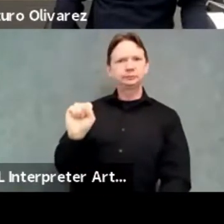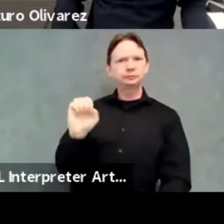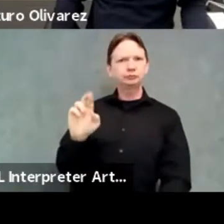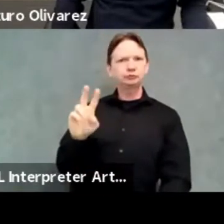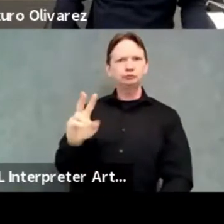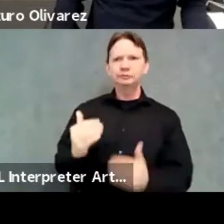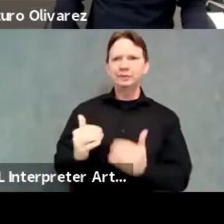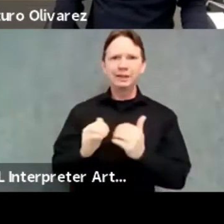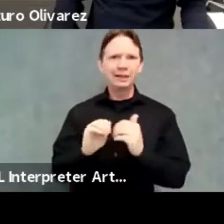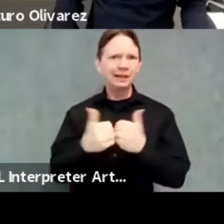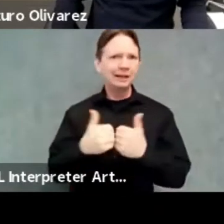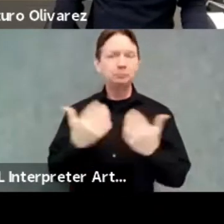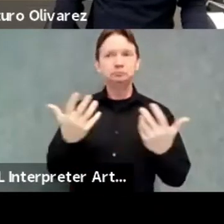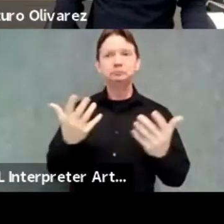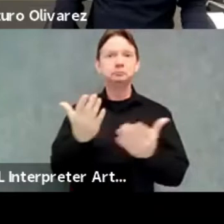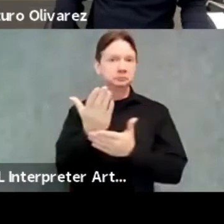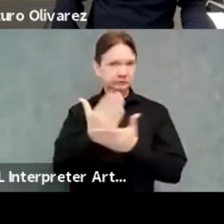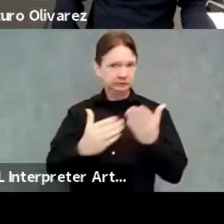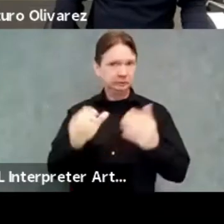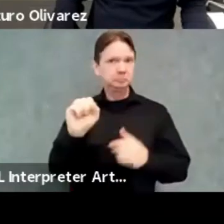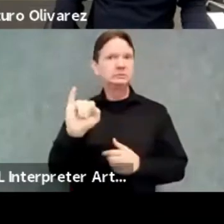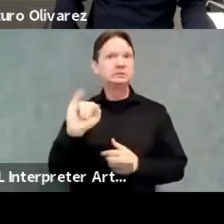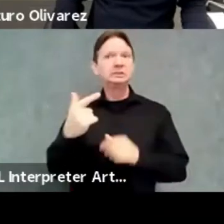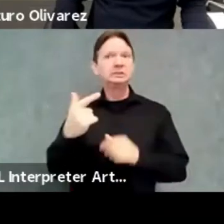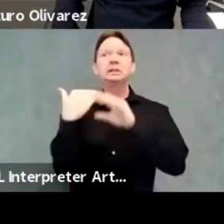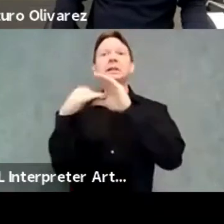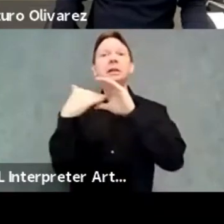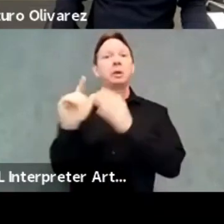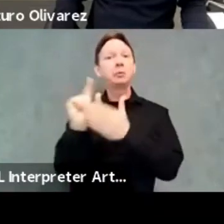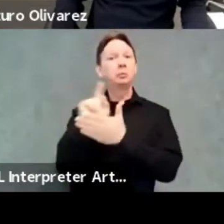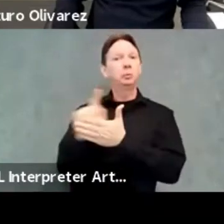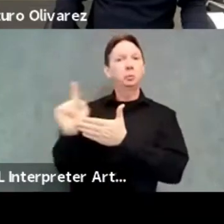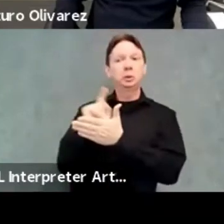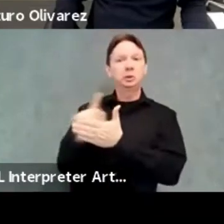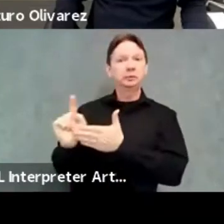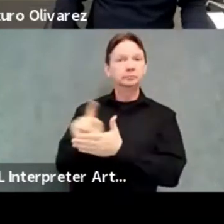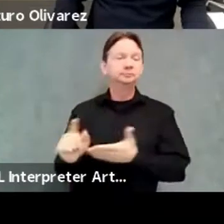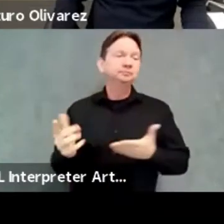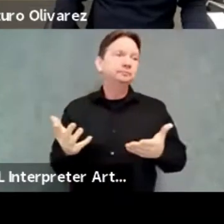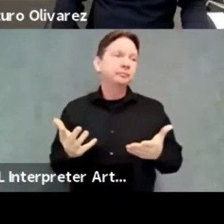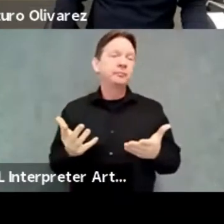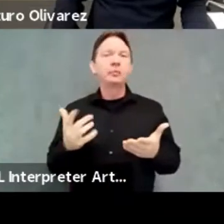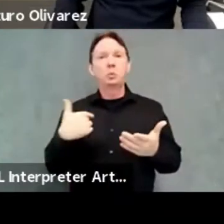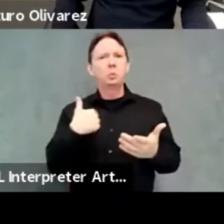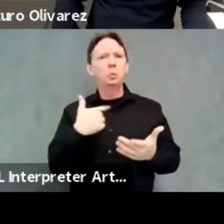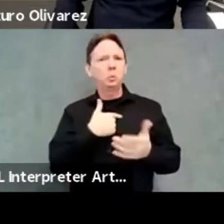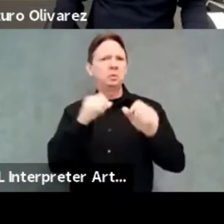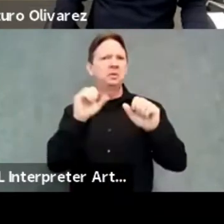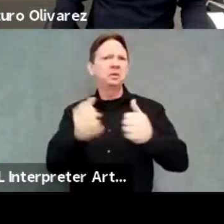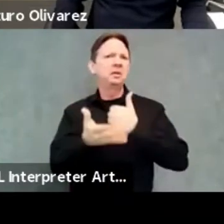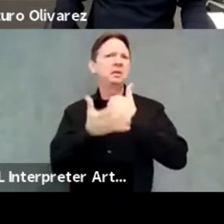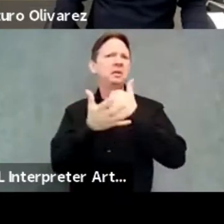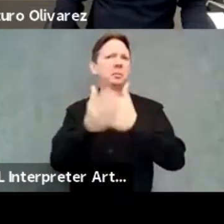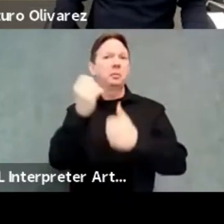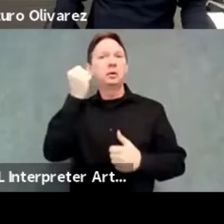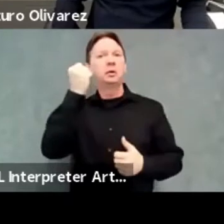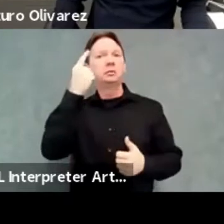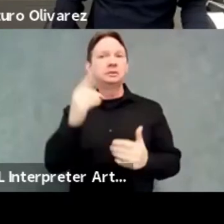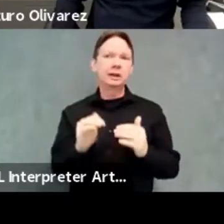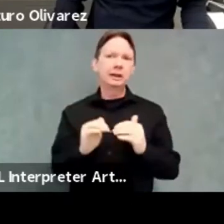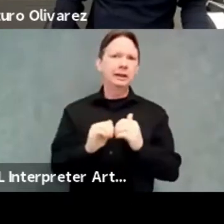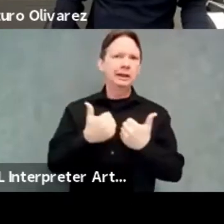Others do things as they come in. It's really up to you. And we can provide more advice on that during Q&A or in the best